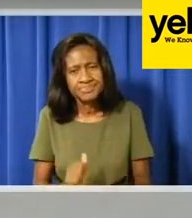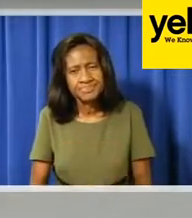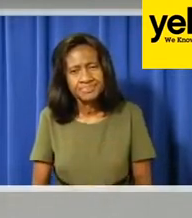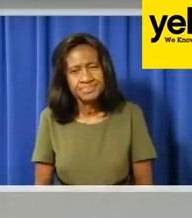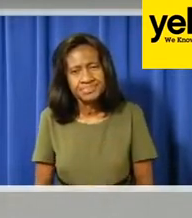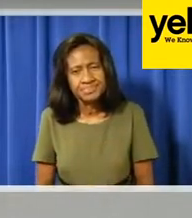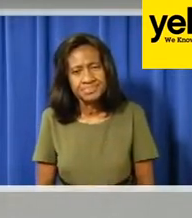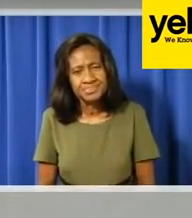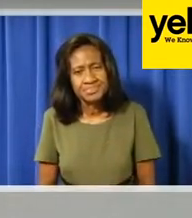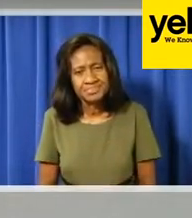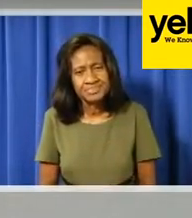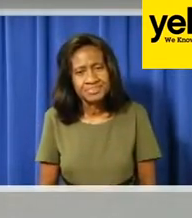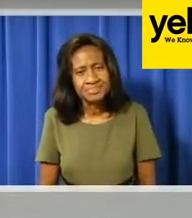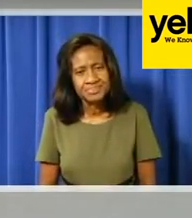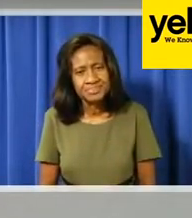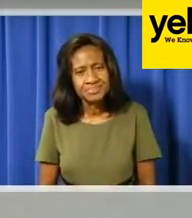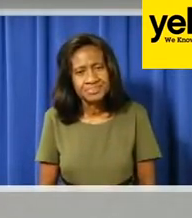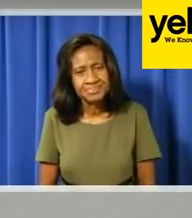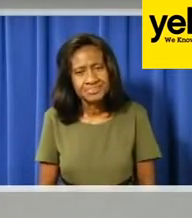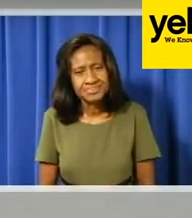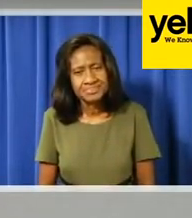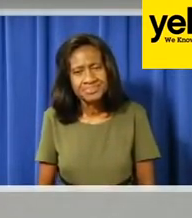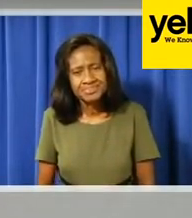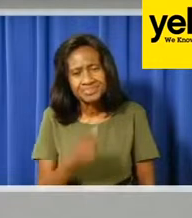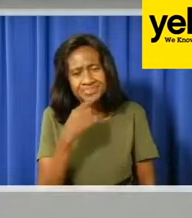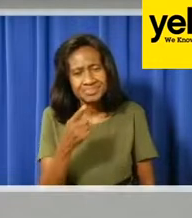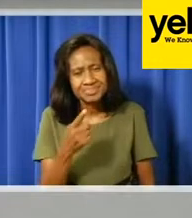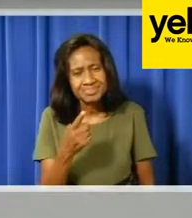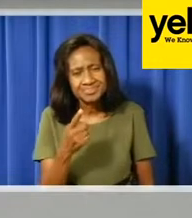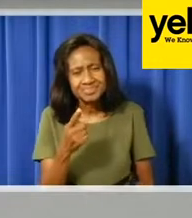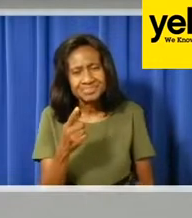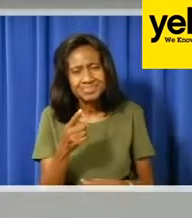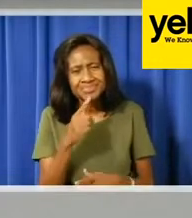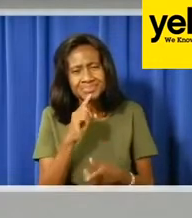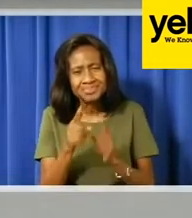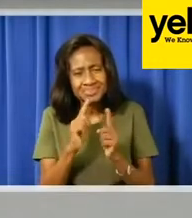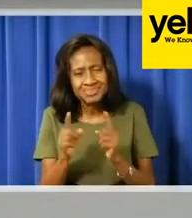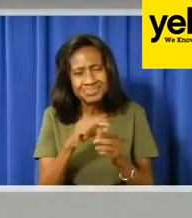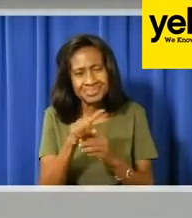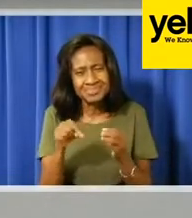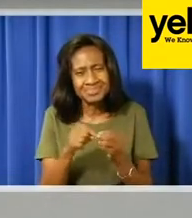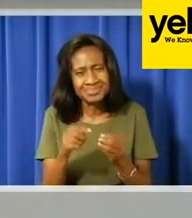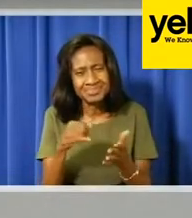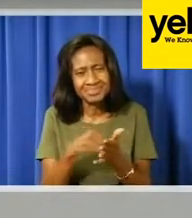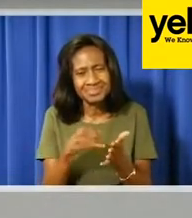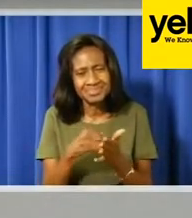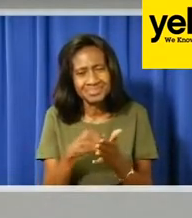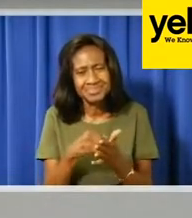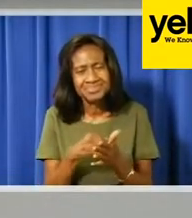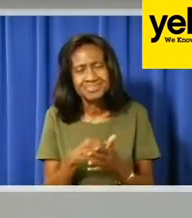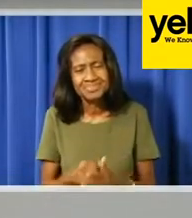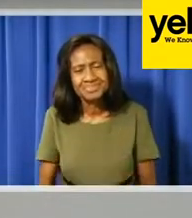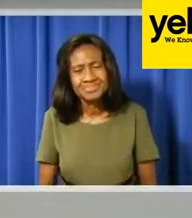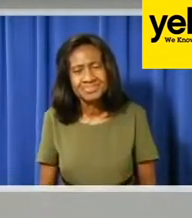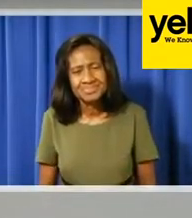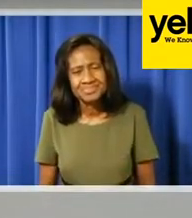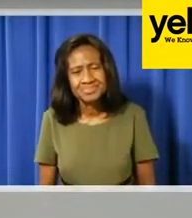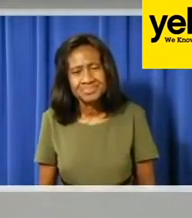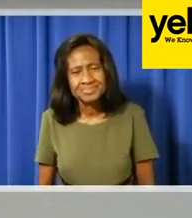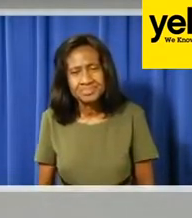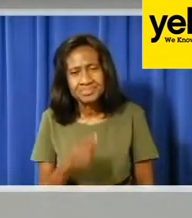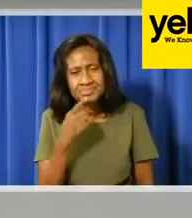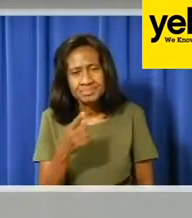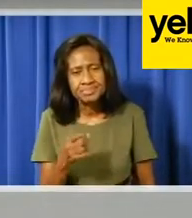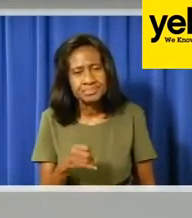knowing my colleagues, there is going to be it might even be 2 days, but effectively, I mean, this is a